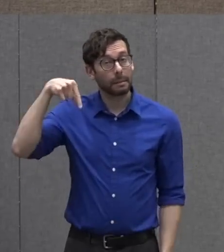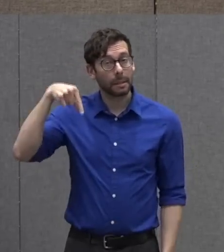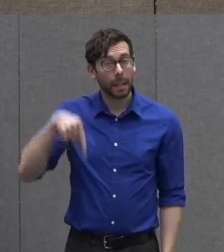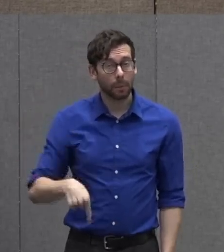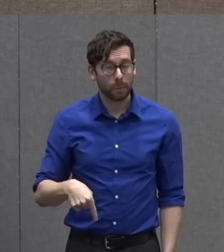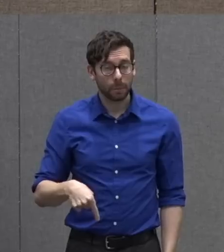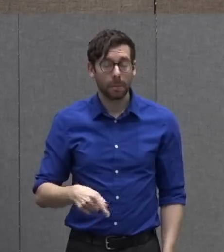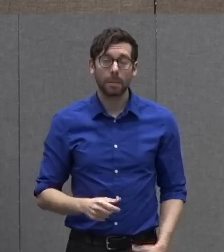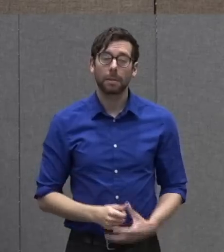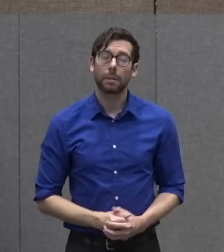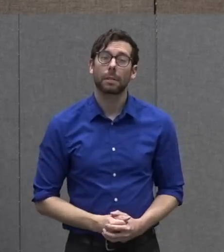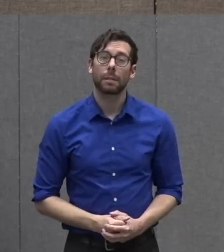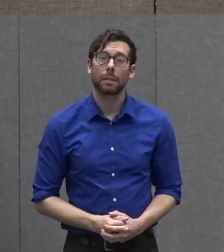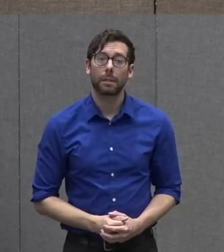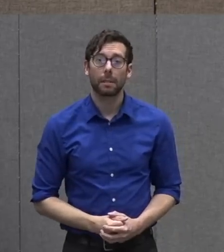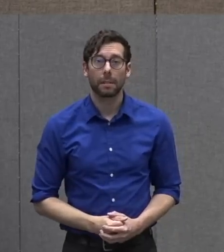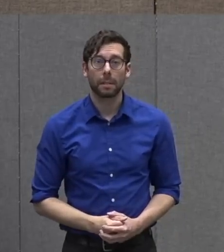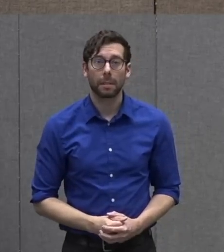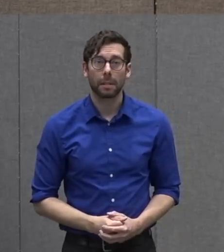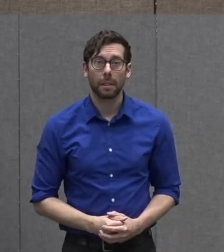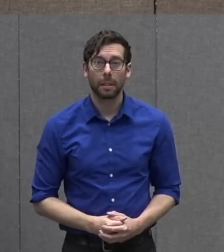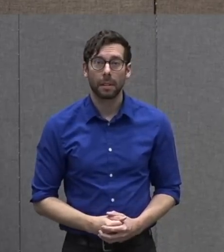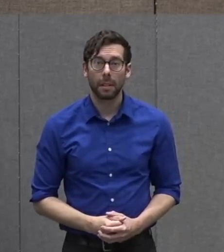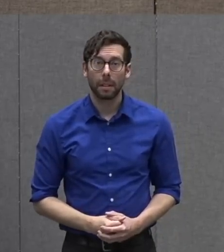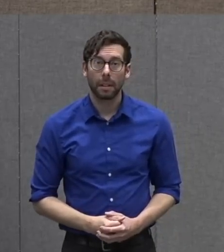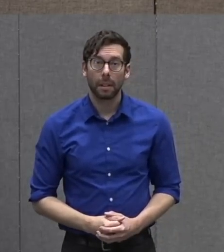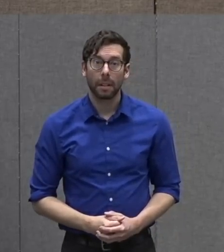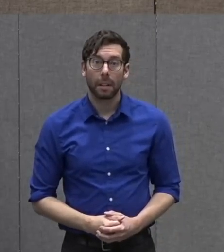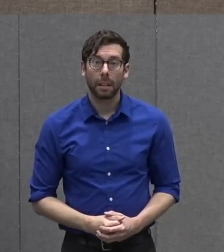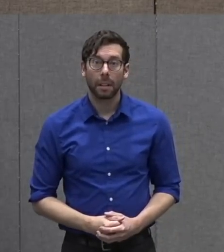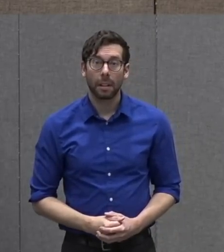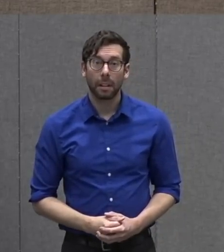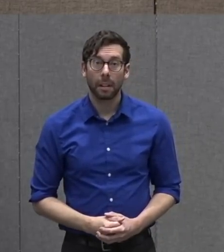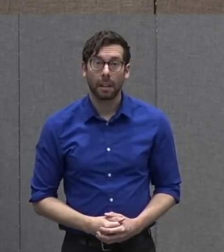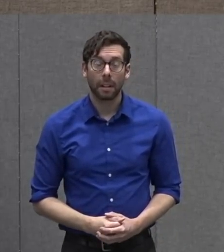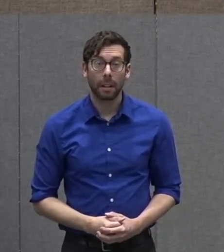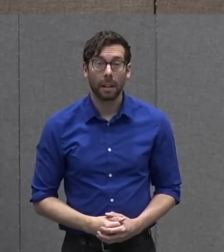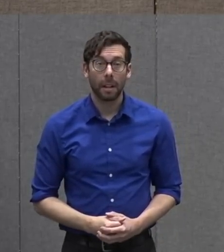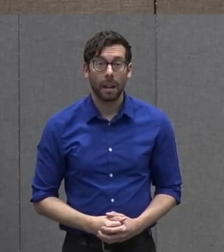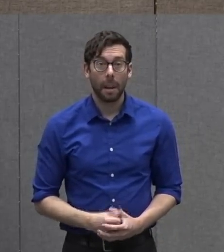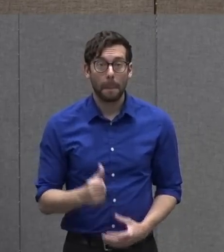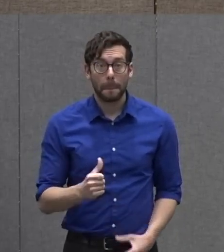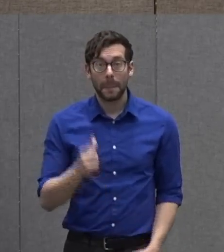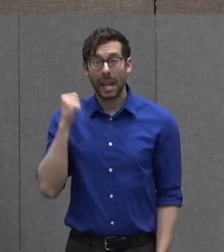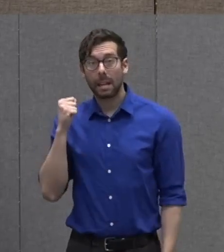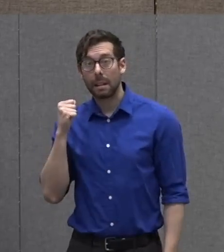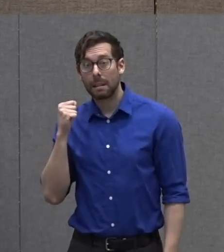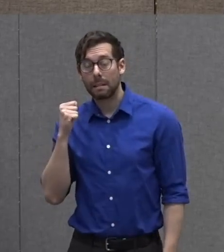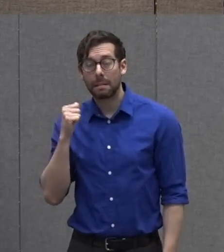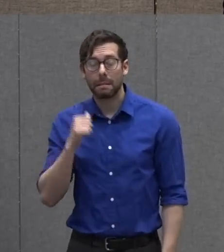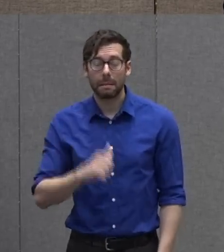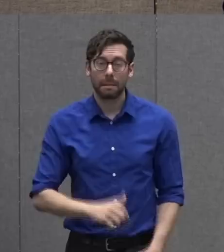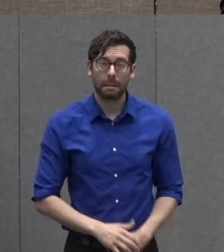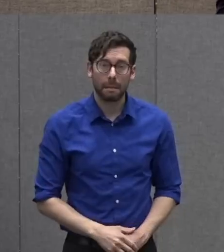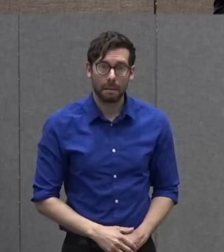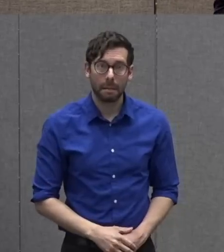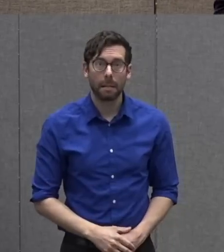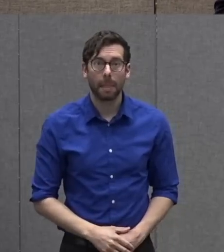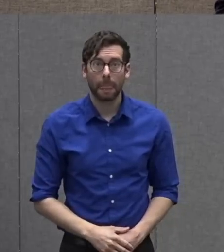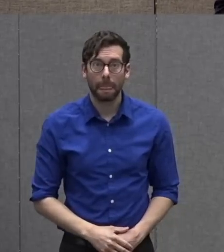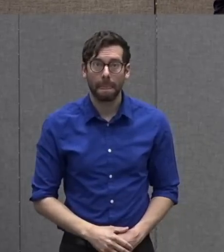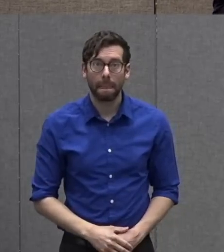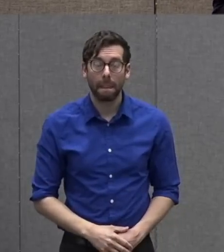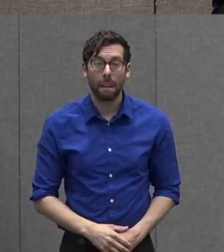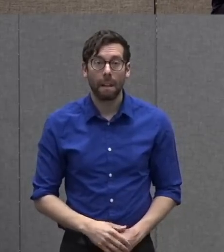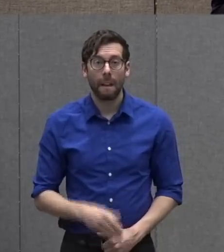down. We can make an object go backwards. And we can make an